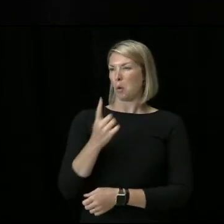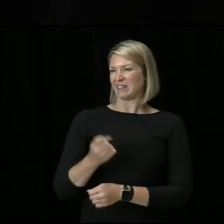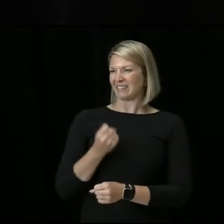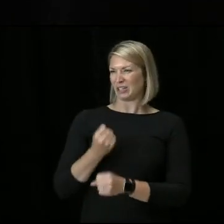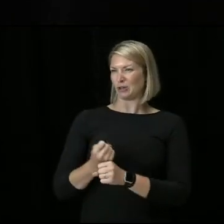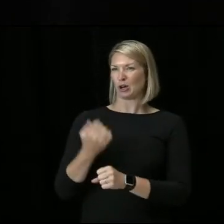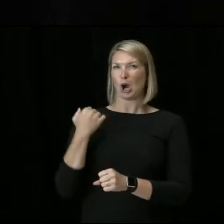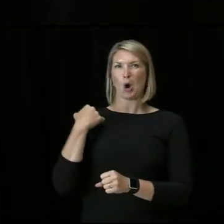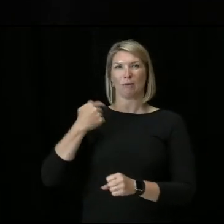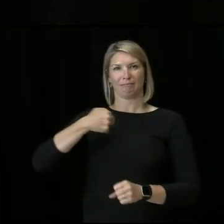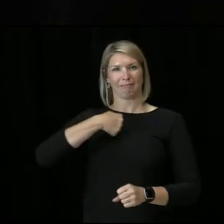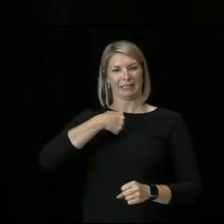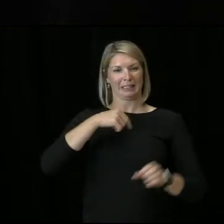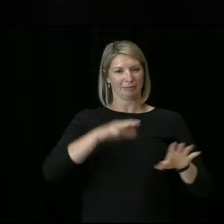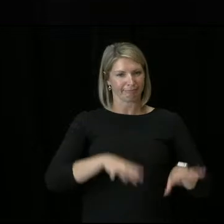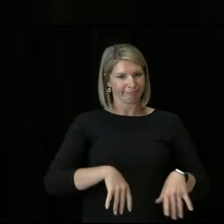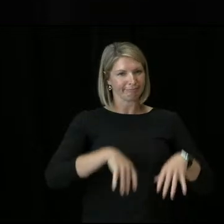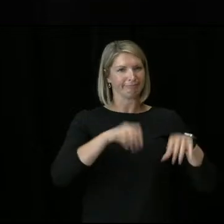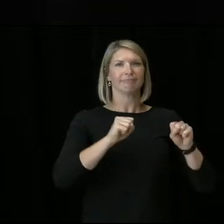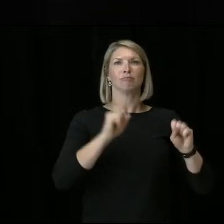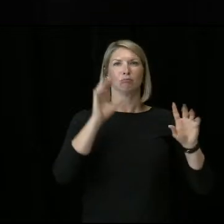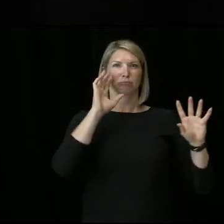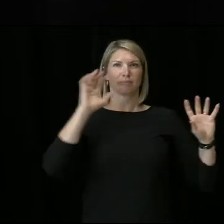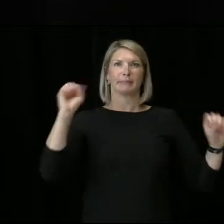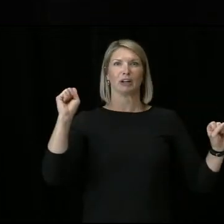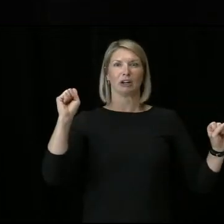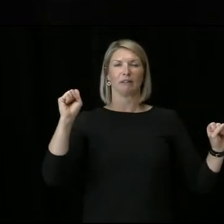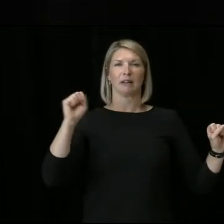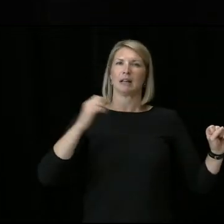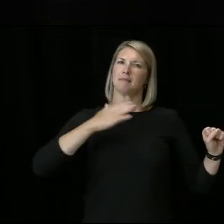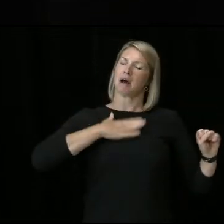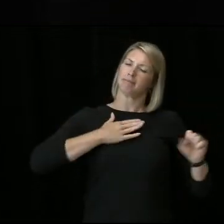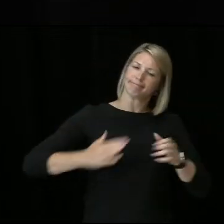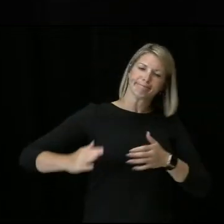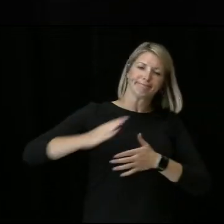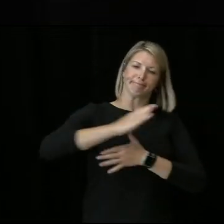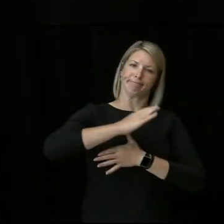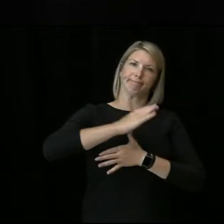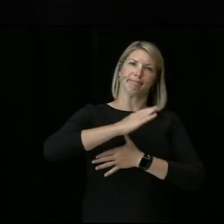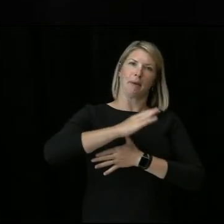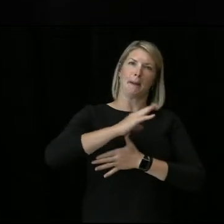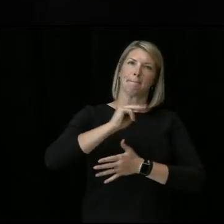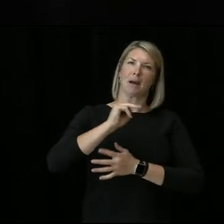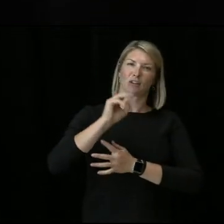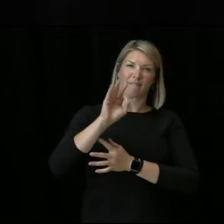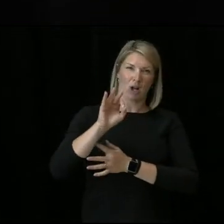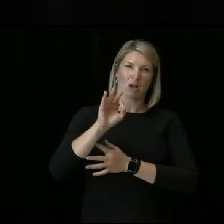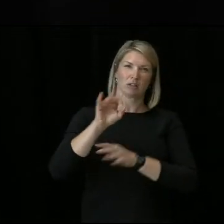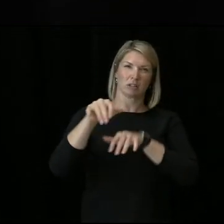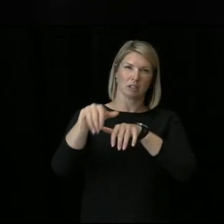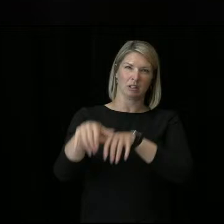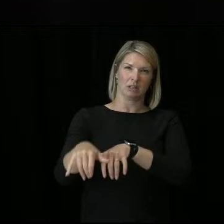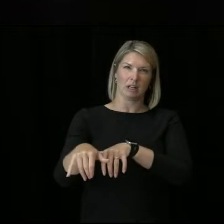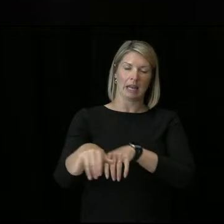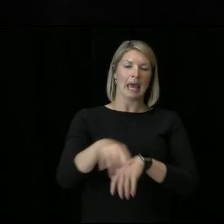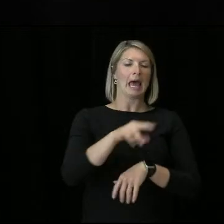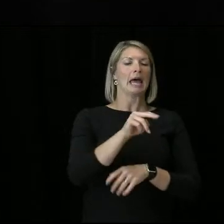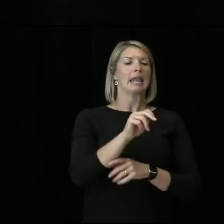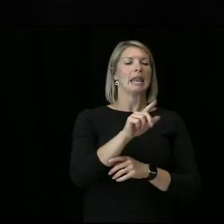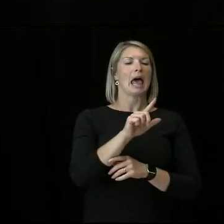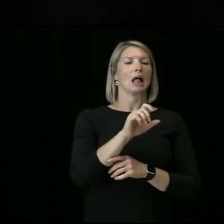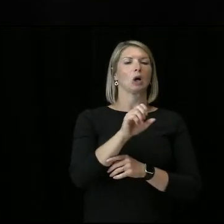the top priority that I wanted to focus on, and I realized by putting NALCOR and Government of Newfoundland and Labrador